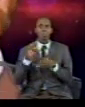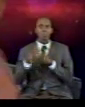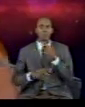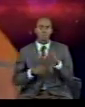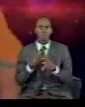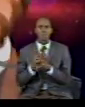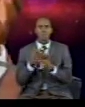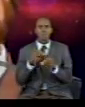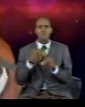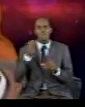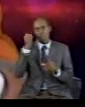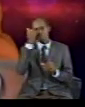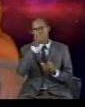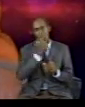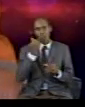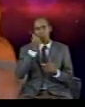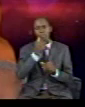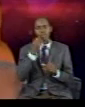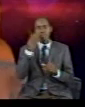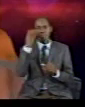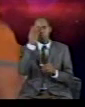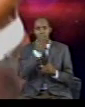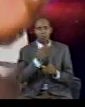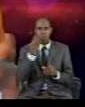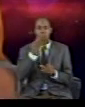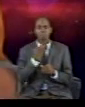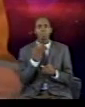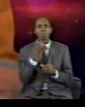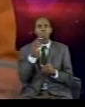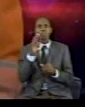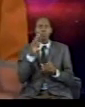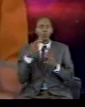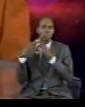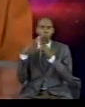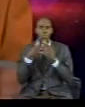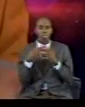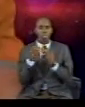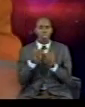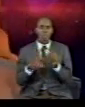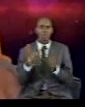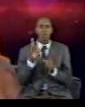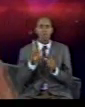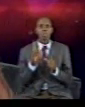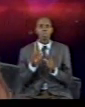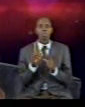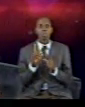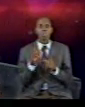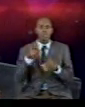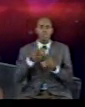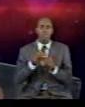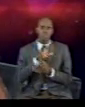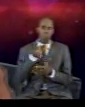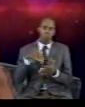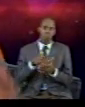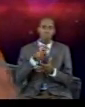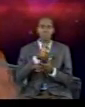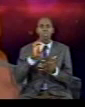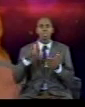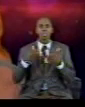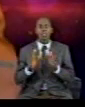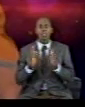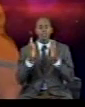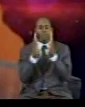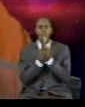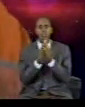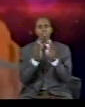Africa, Europe, U.S., everywhere, in the Middle East. Let's pray and say,